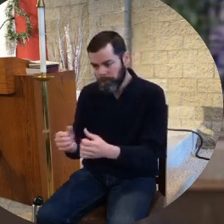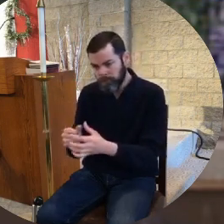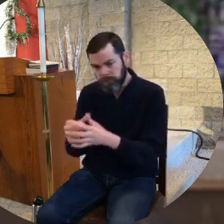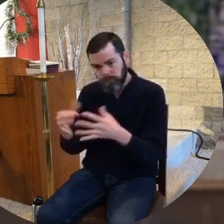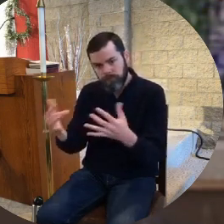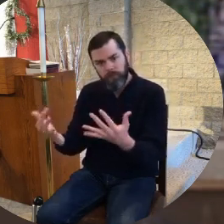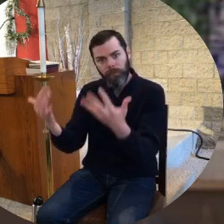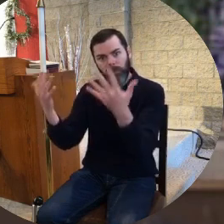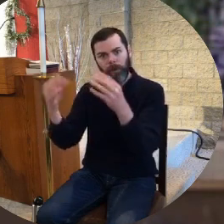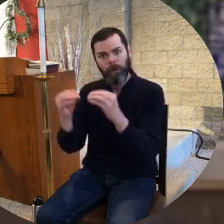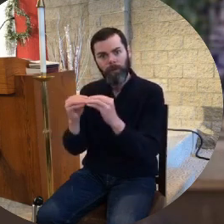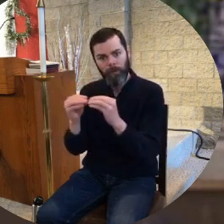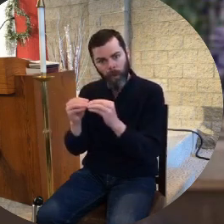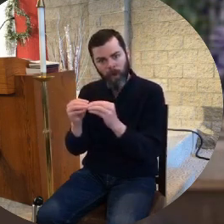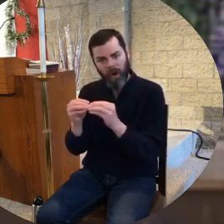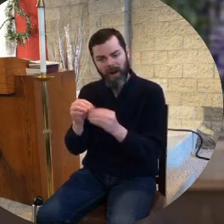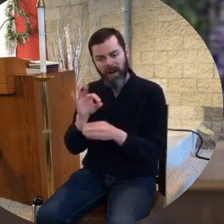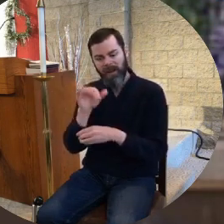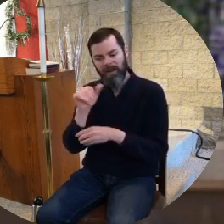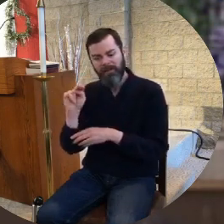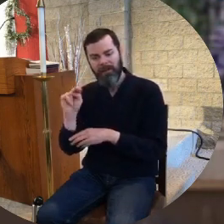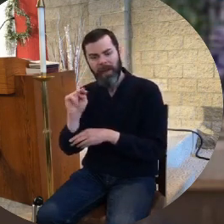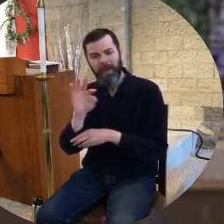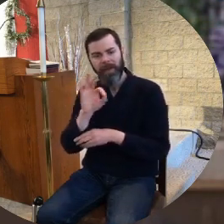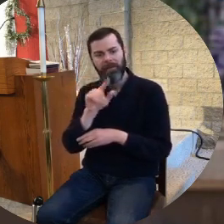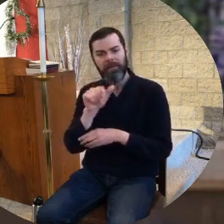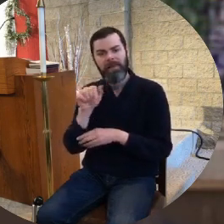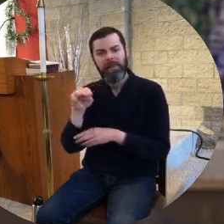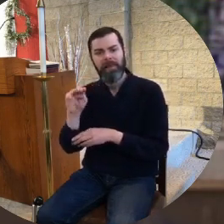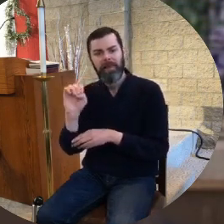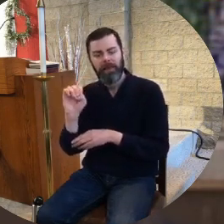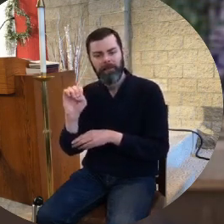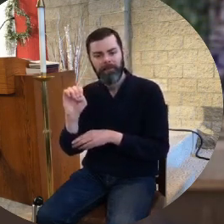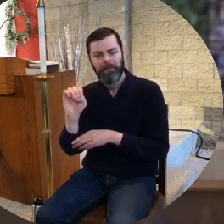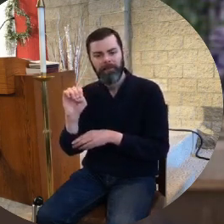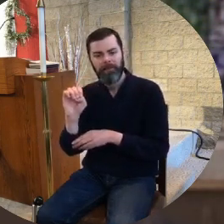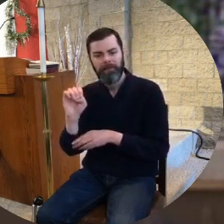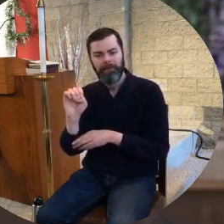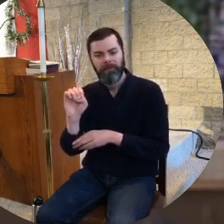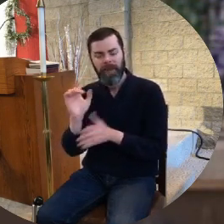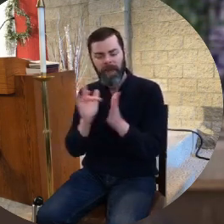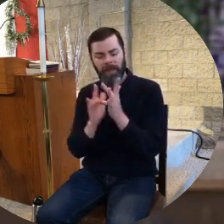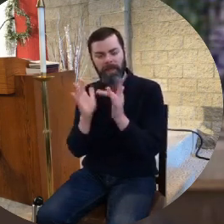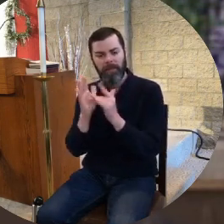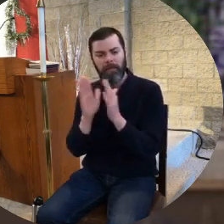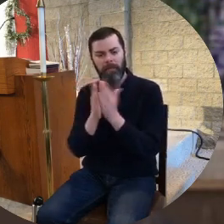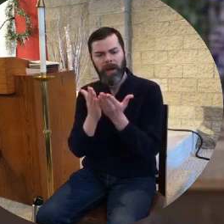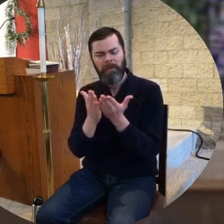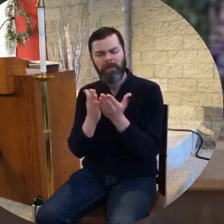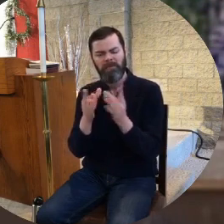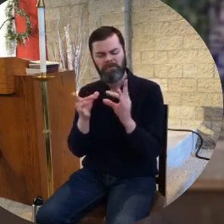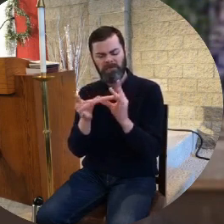chapter 1, 1 through 6. When the Apostle Paul is writing to